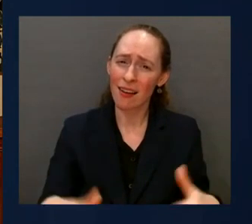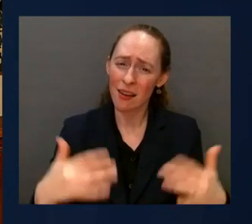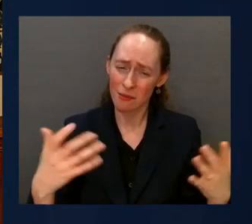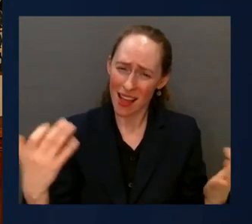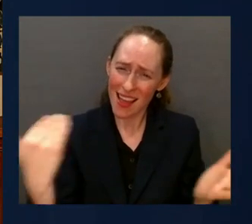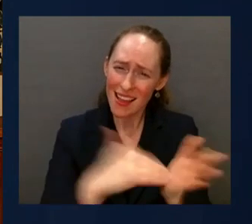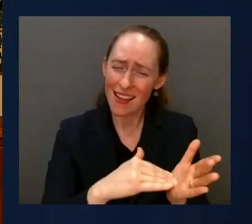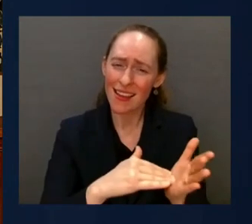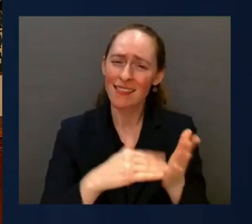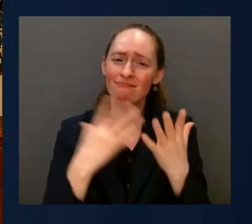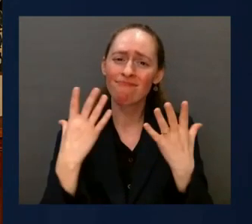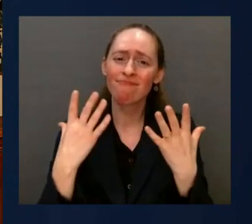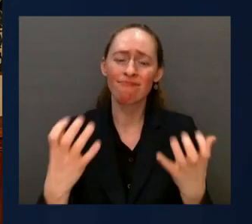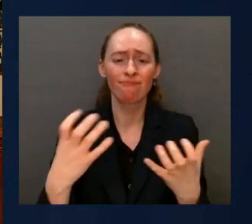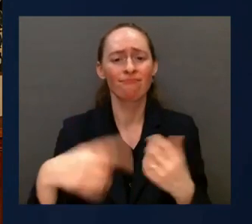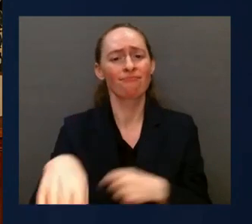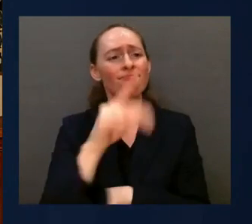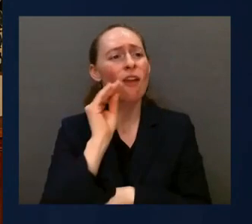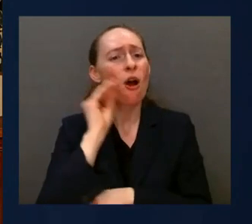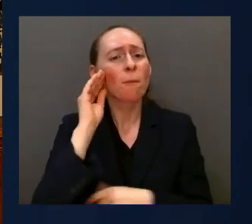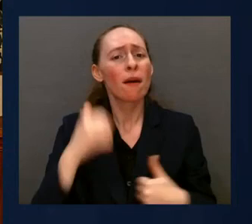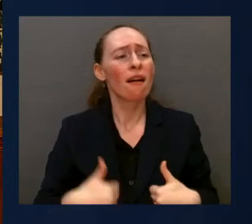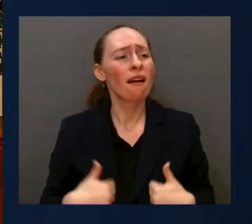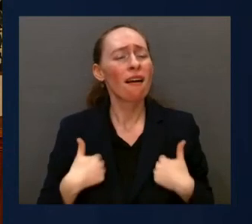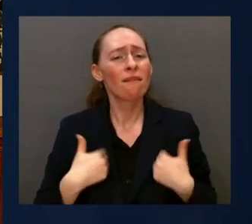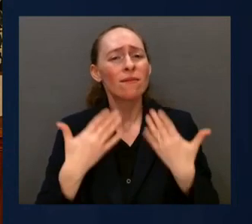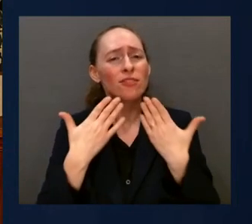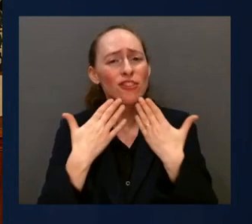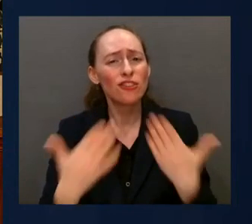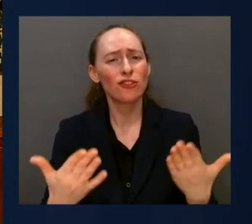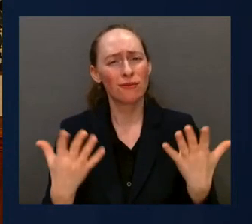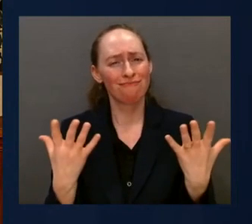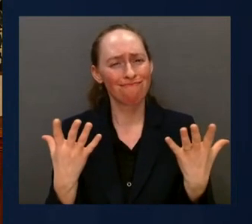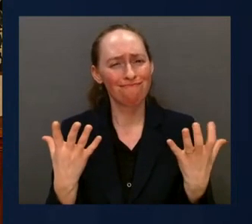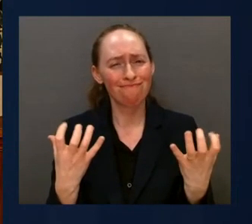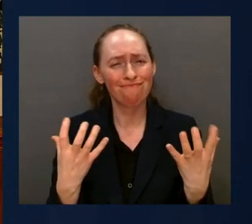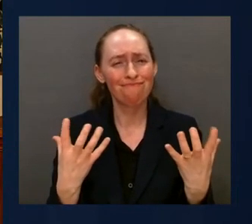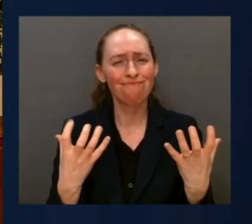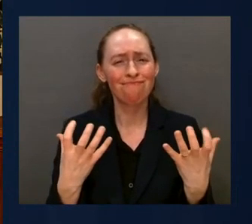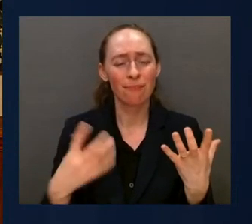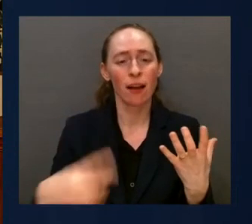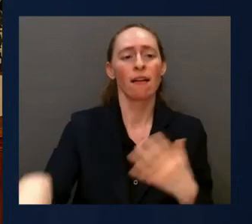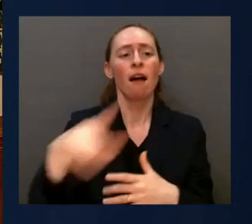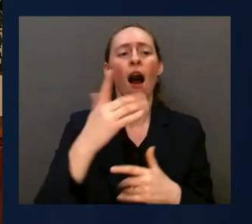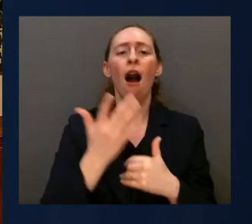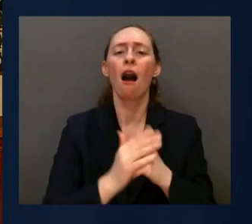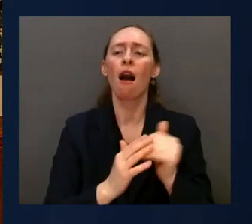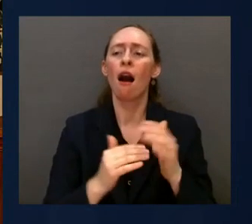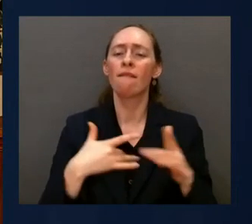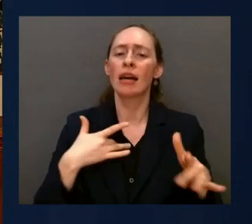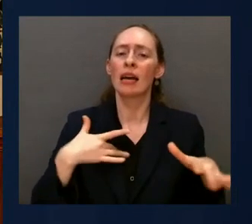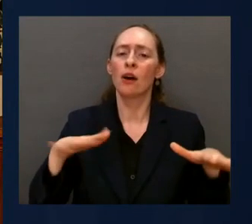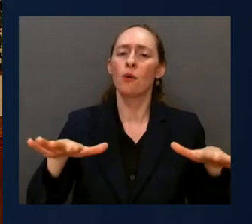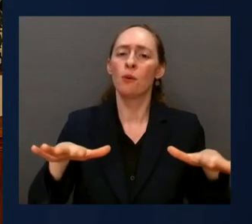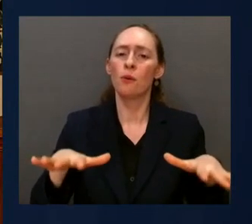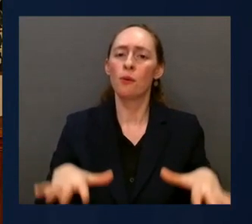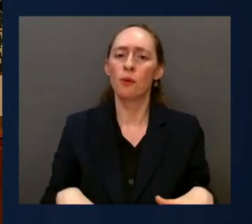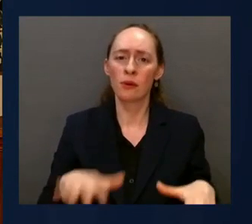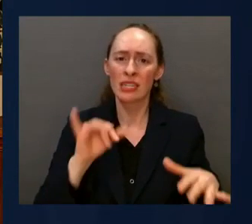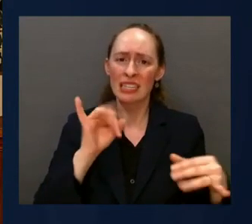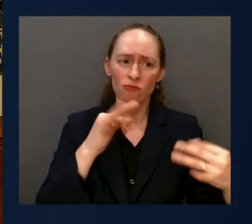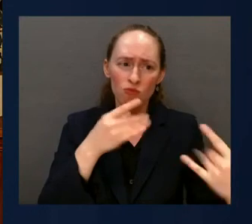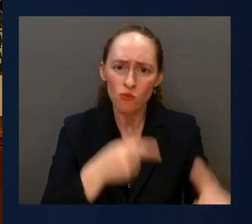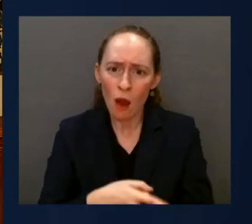so. Let's give more breathing room to millions of family caregivers looking after their loved ones. Pass my